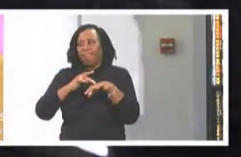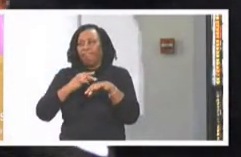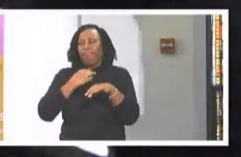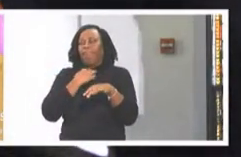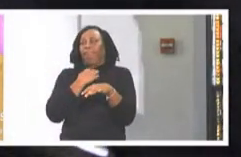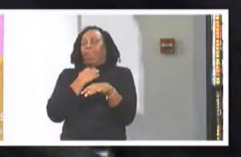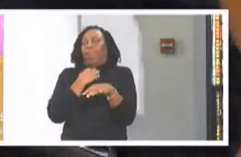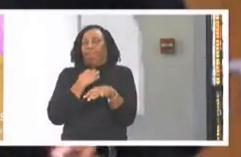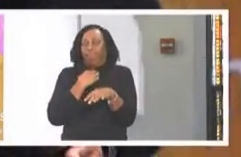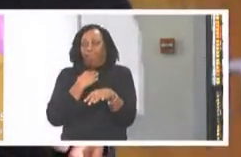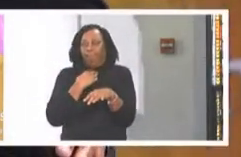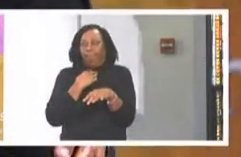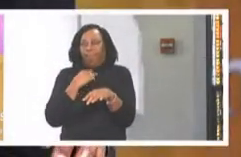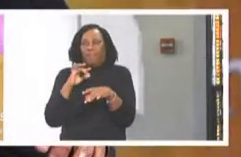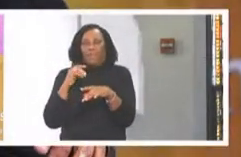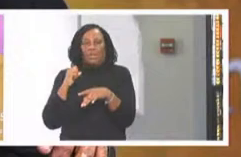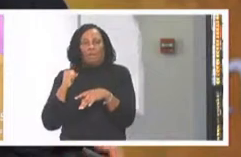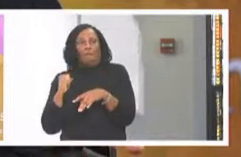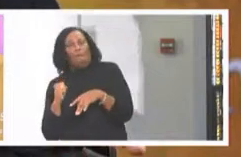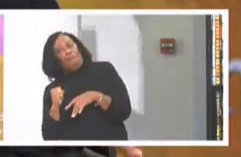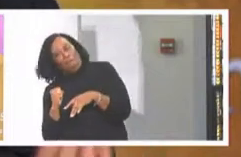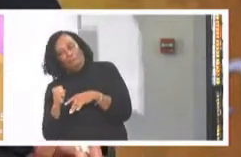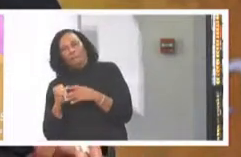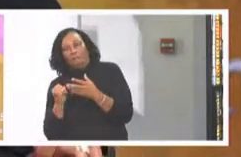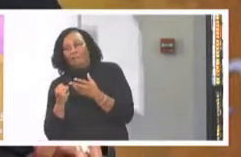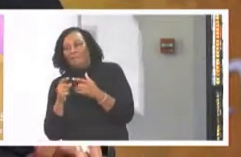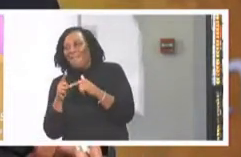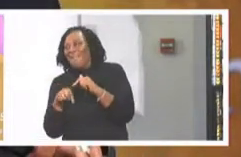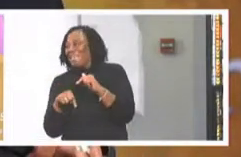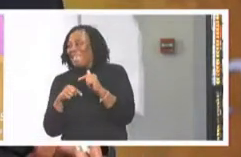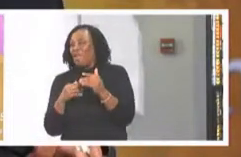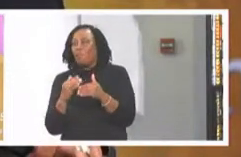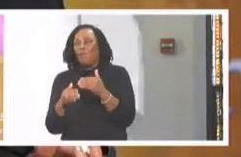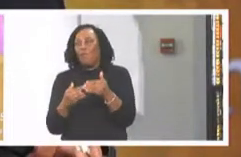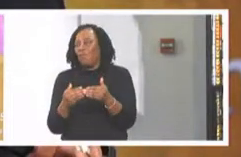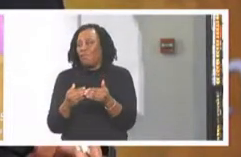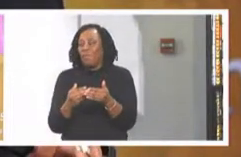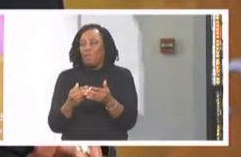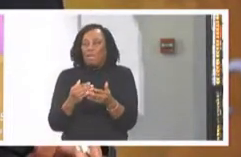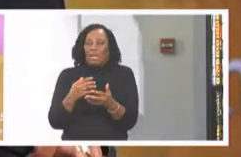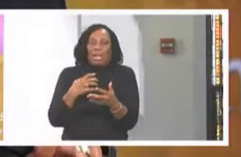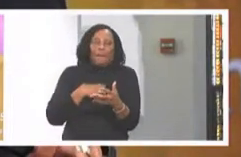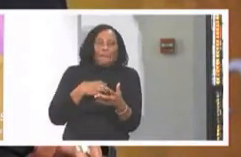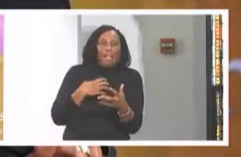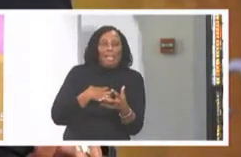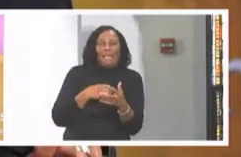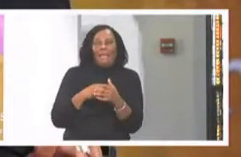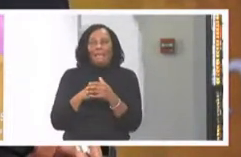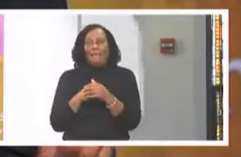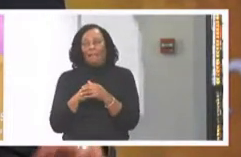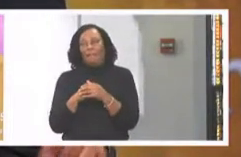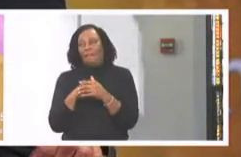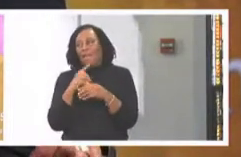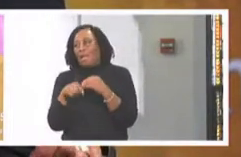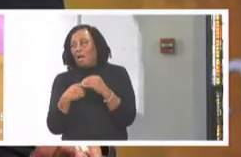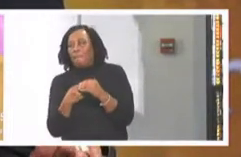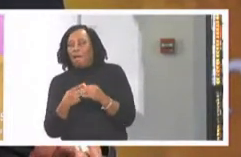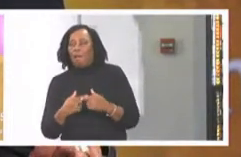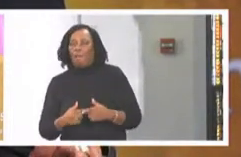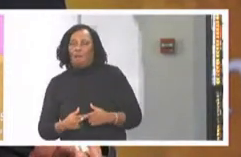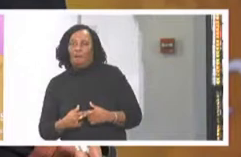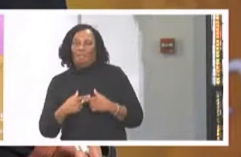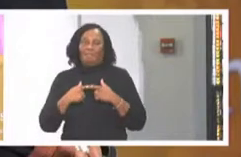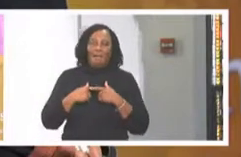They're like a weight around our neck. Forget all the complaining. Forget all the whining about life.